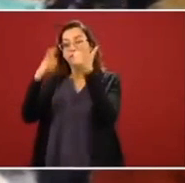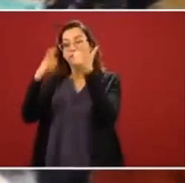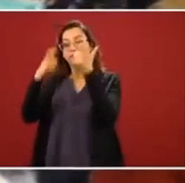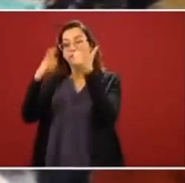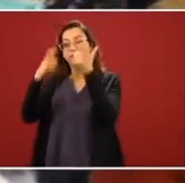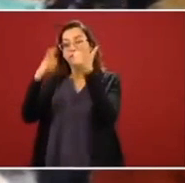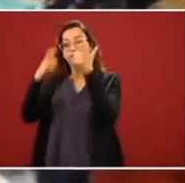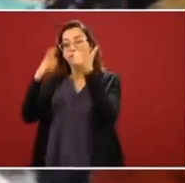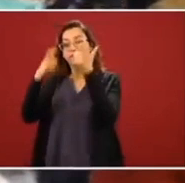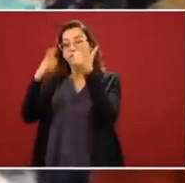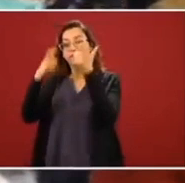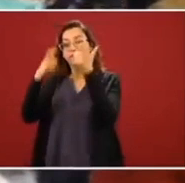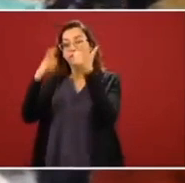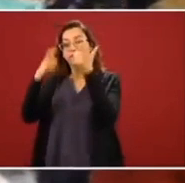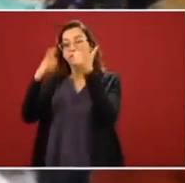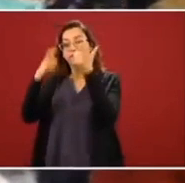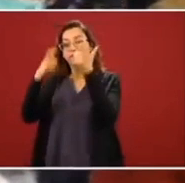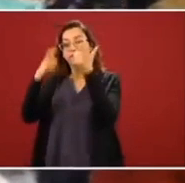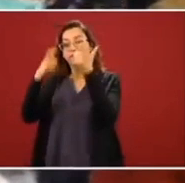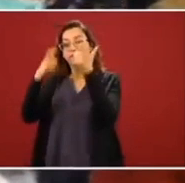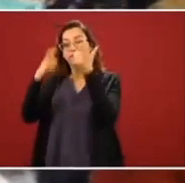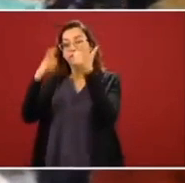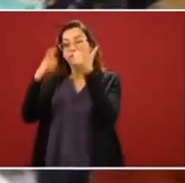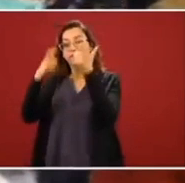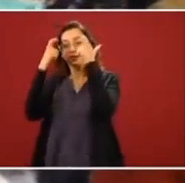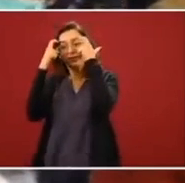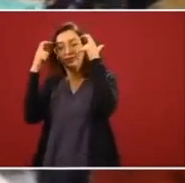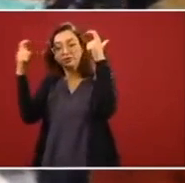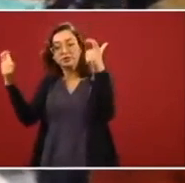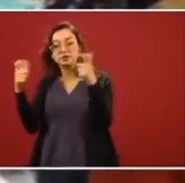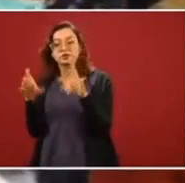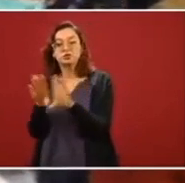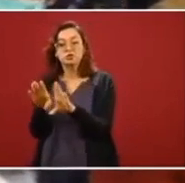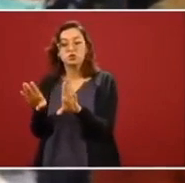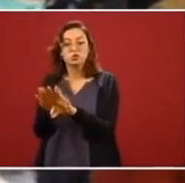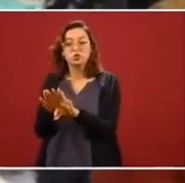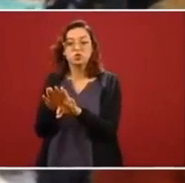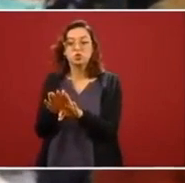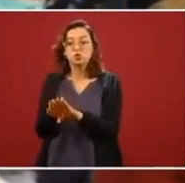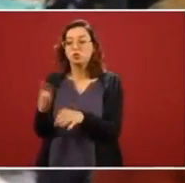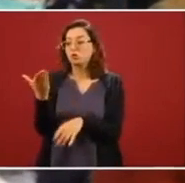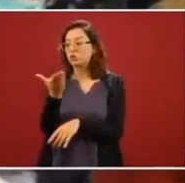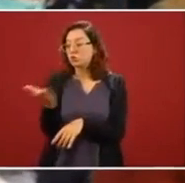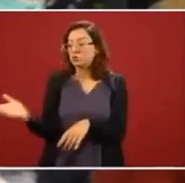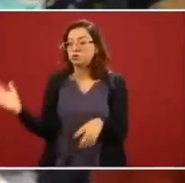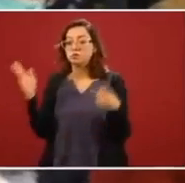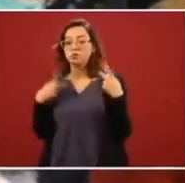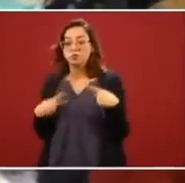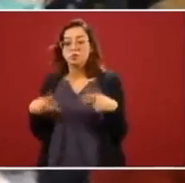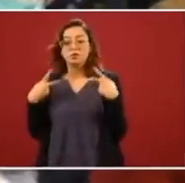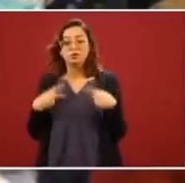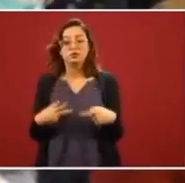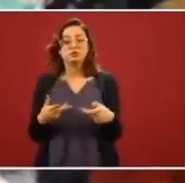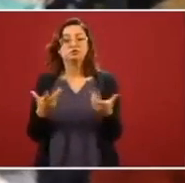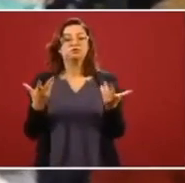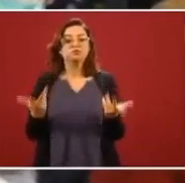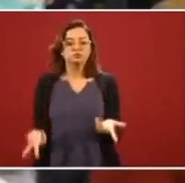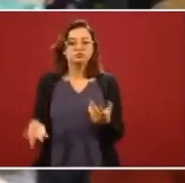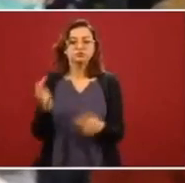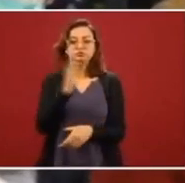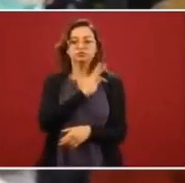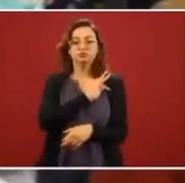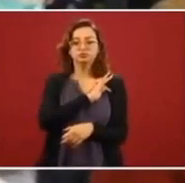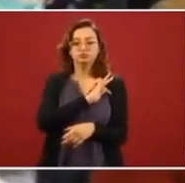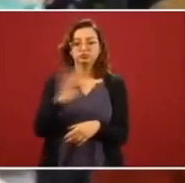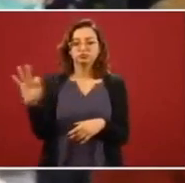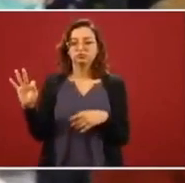is presented in which these family members live. estas personas? Y si se pudiera formar a